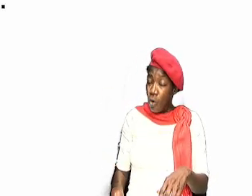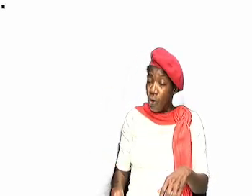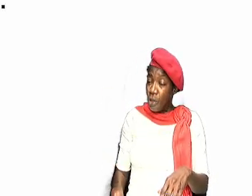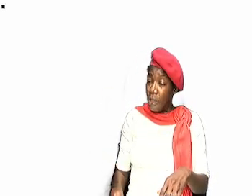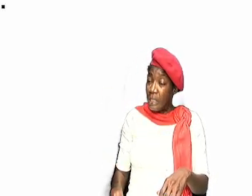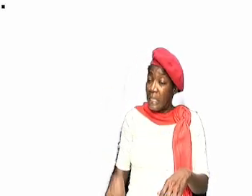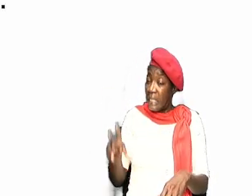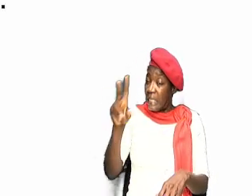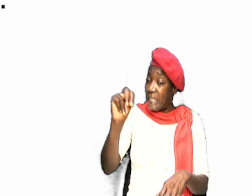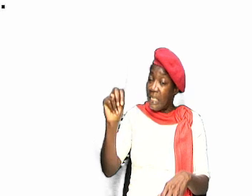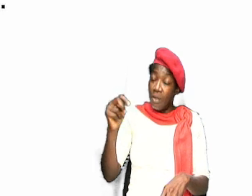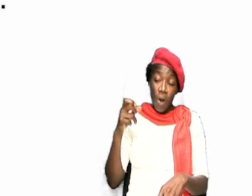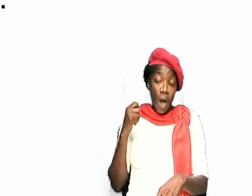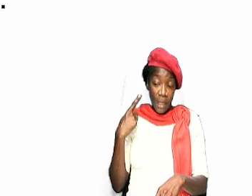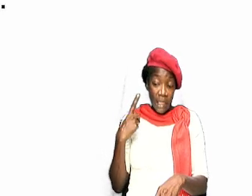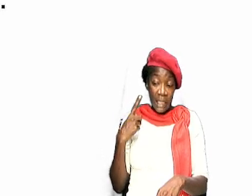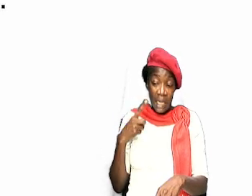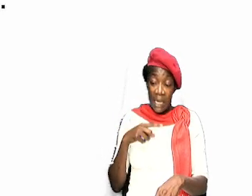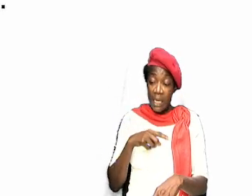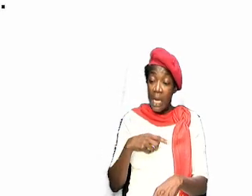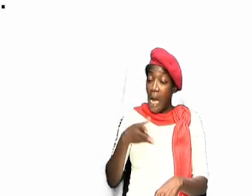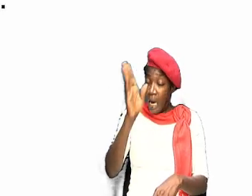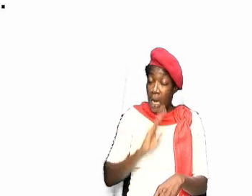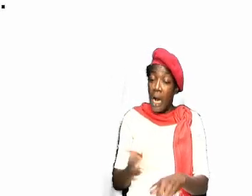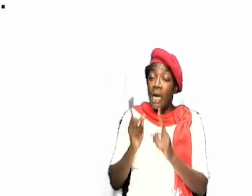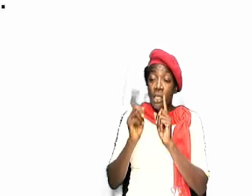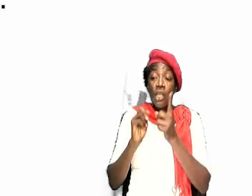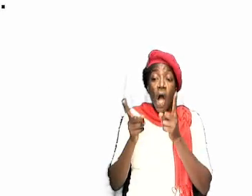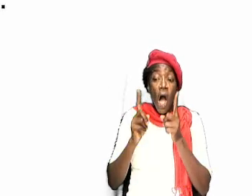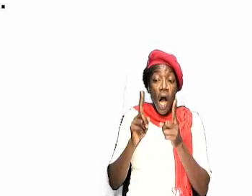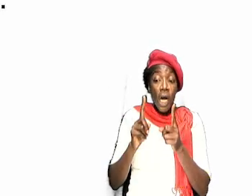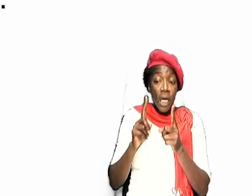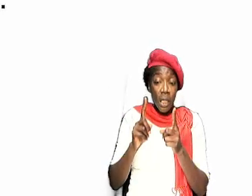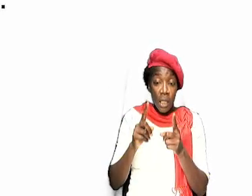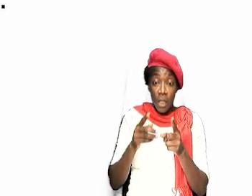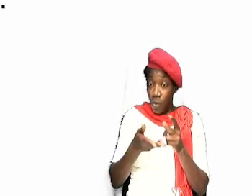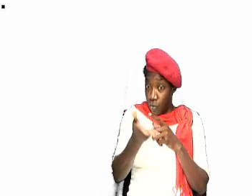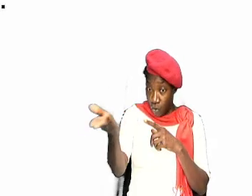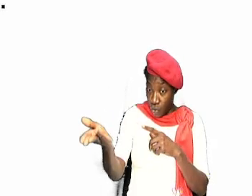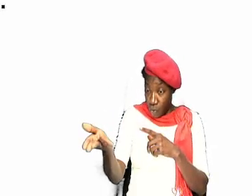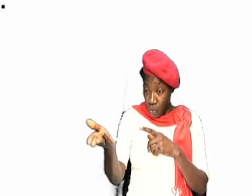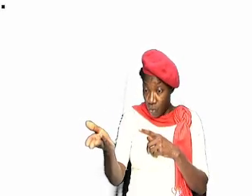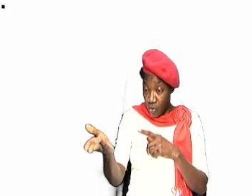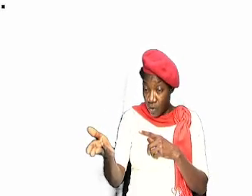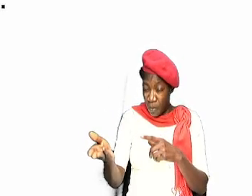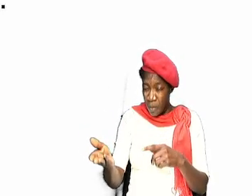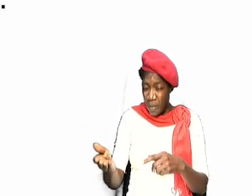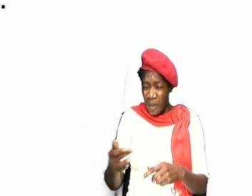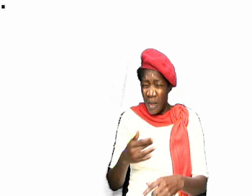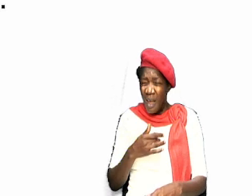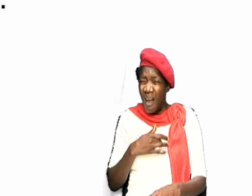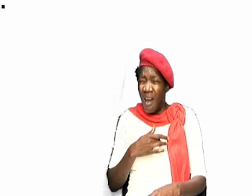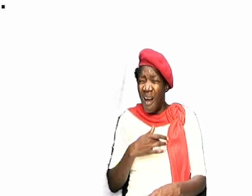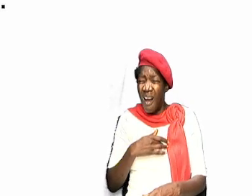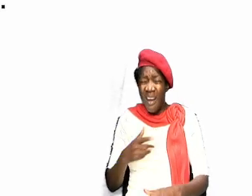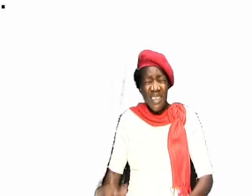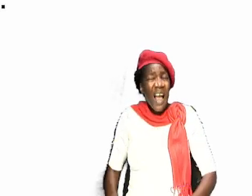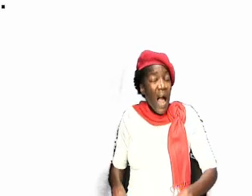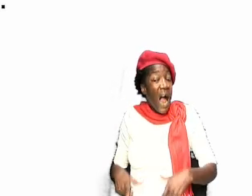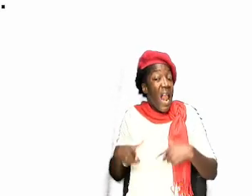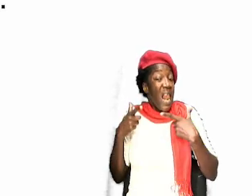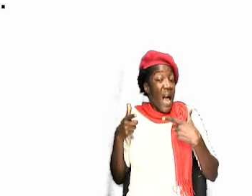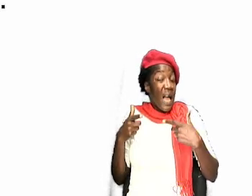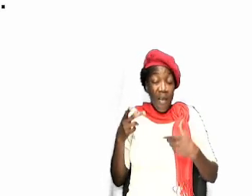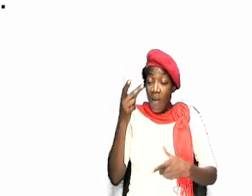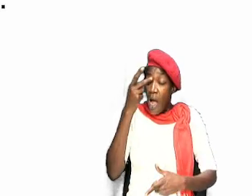to understand that when God talks to us and when God directs us as individuals, our conscience is supposed to be alive. And when we